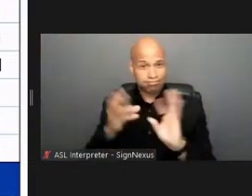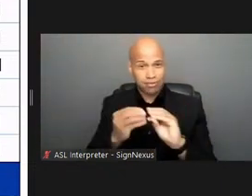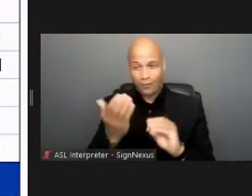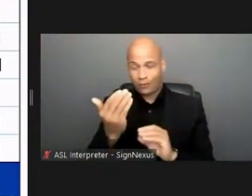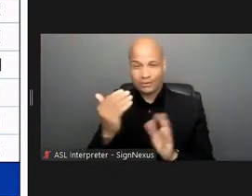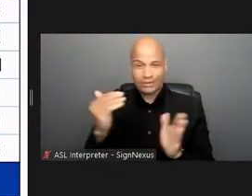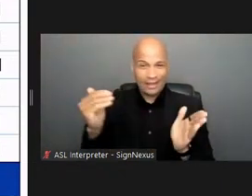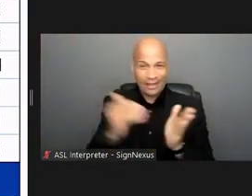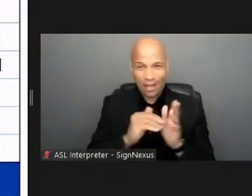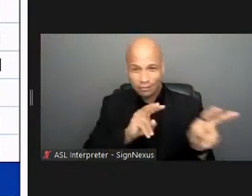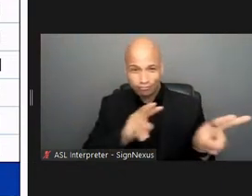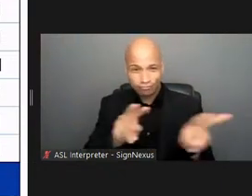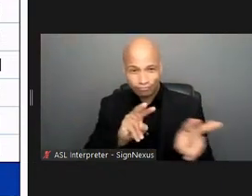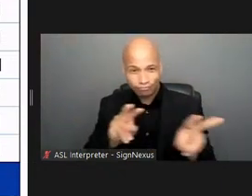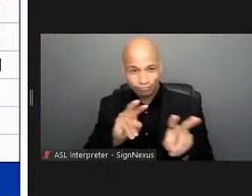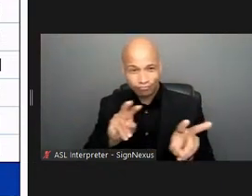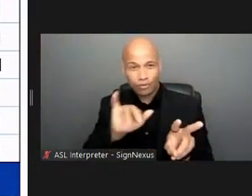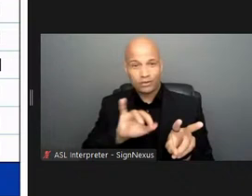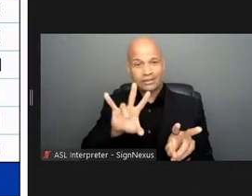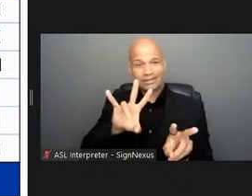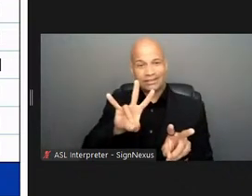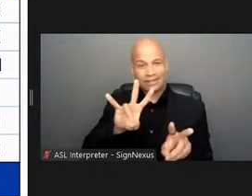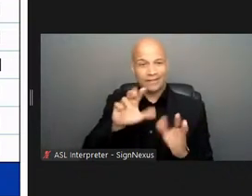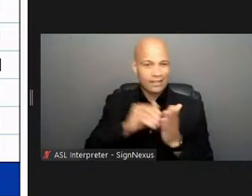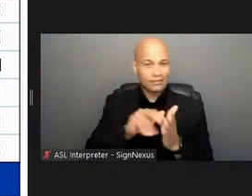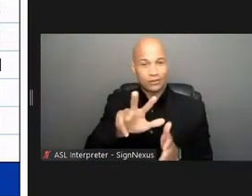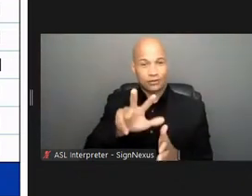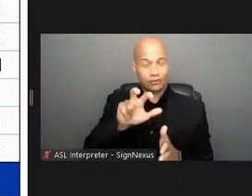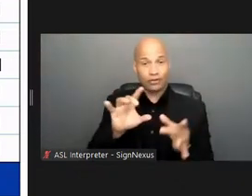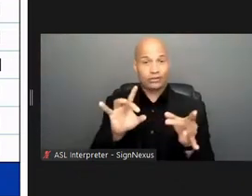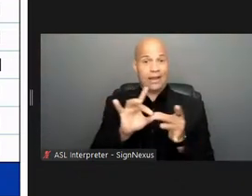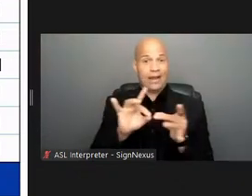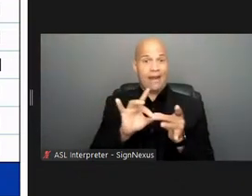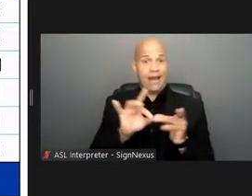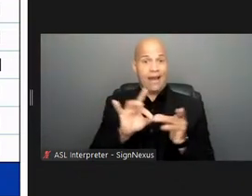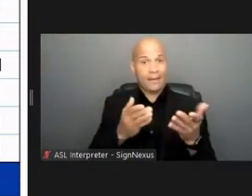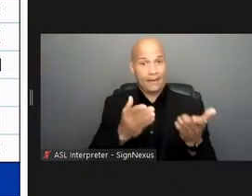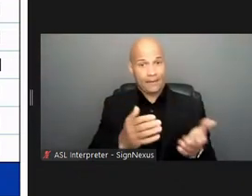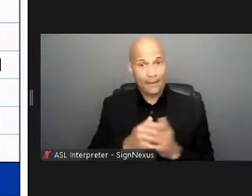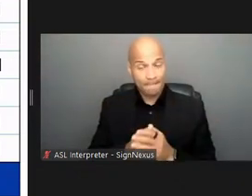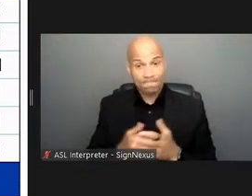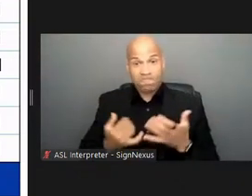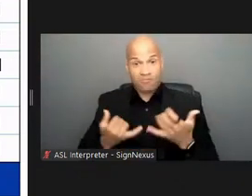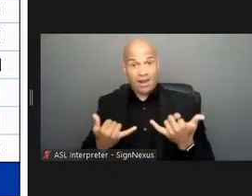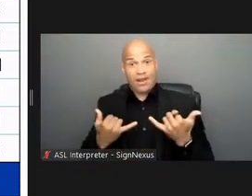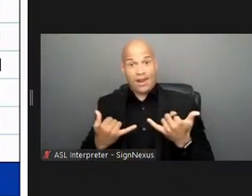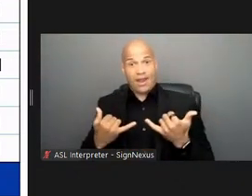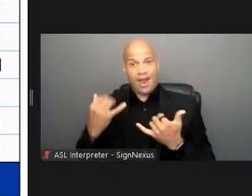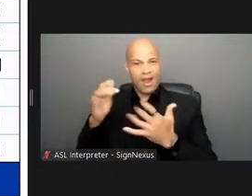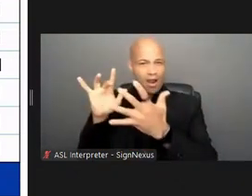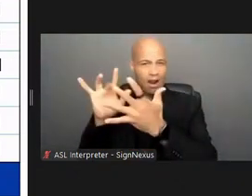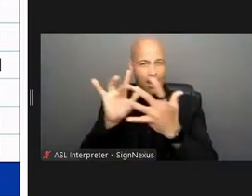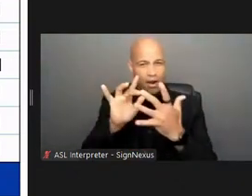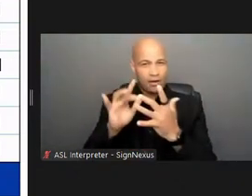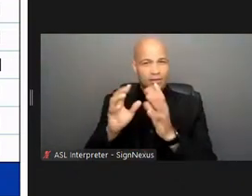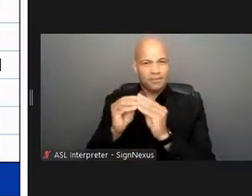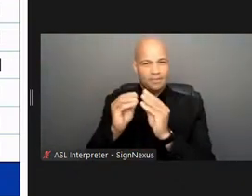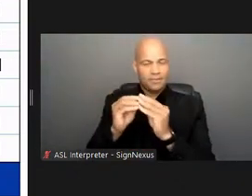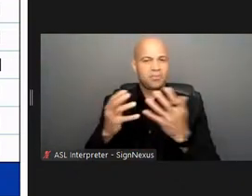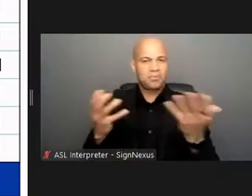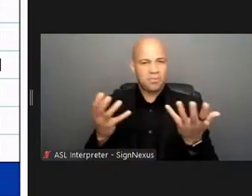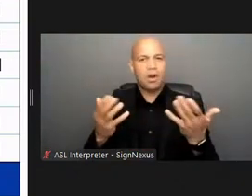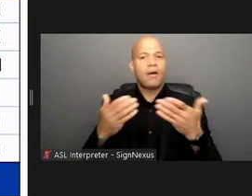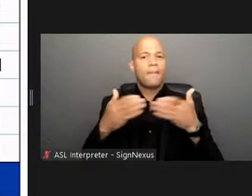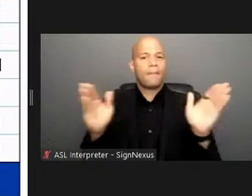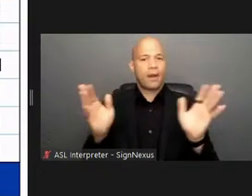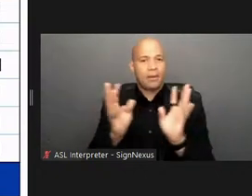we've received over 7 300 comments our current public Outreach sessions will include six public hearings starting